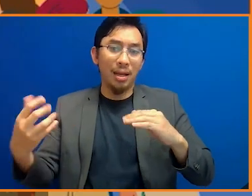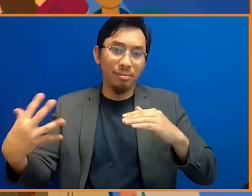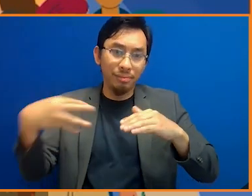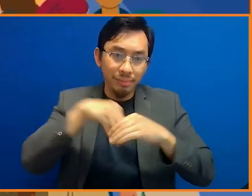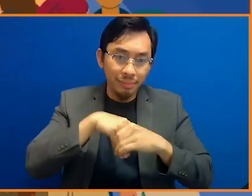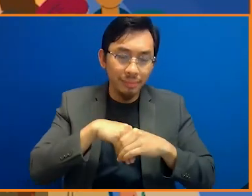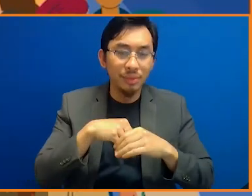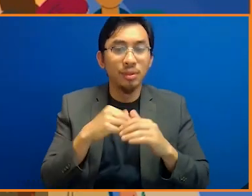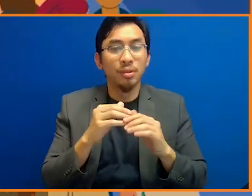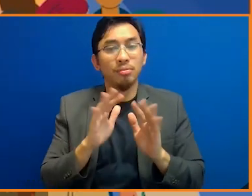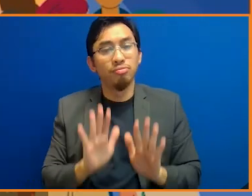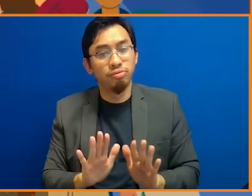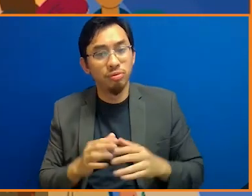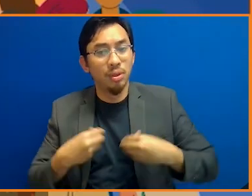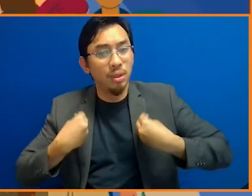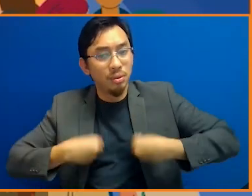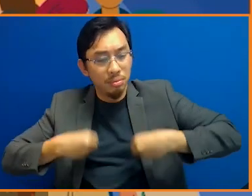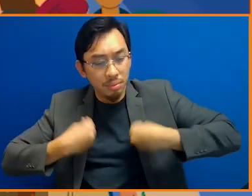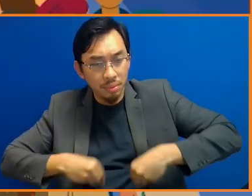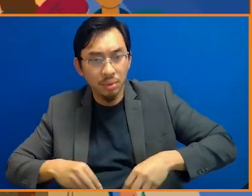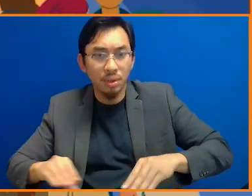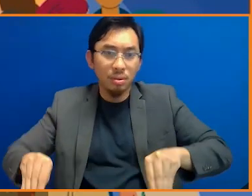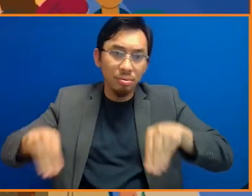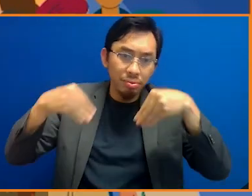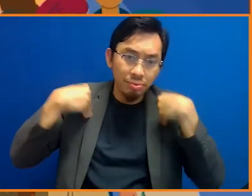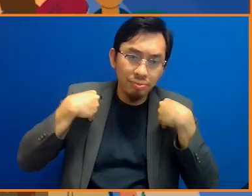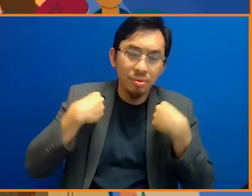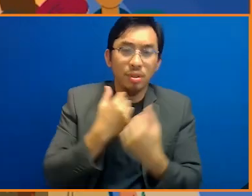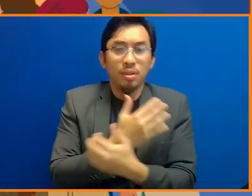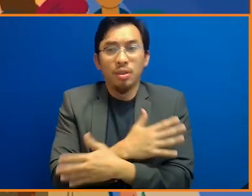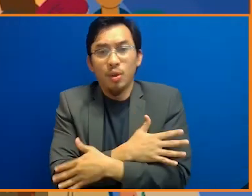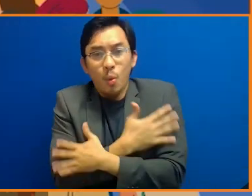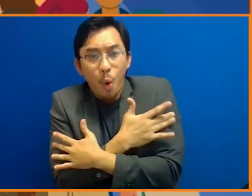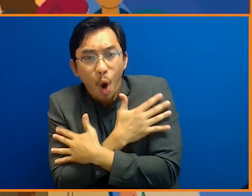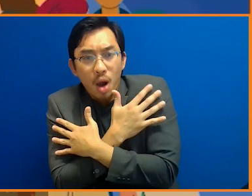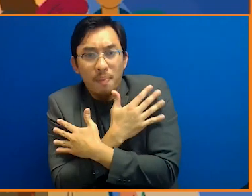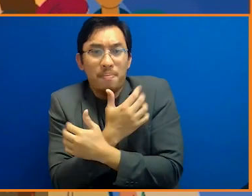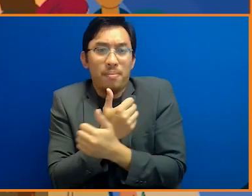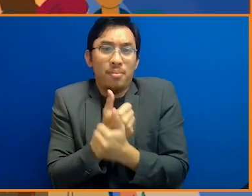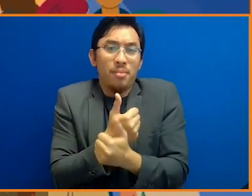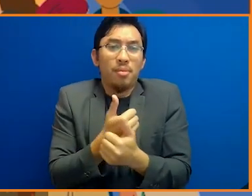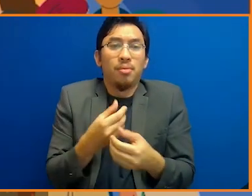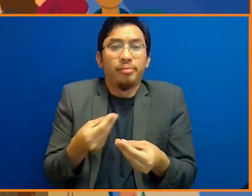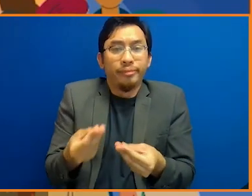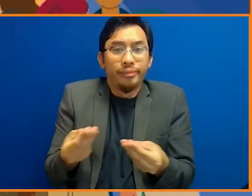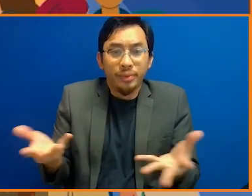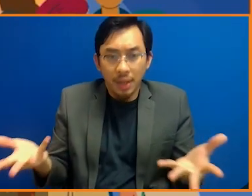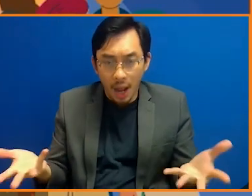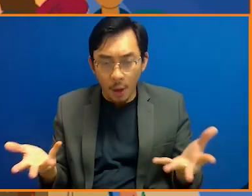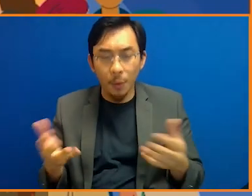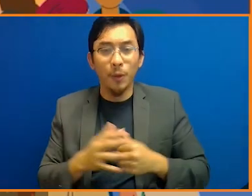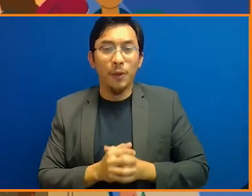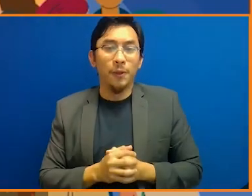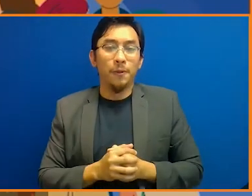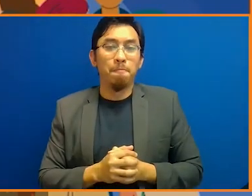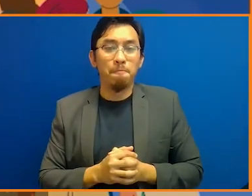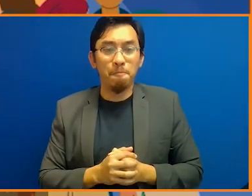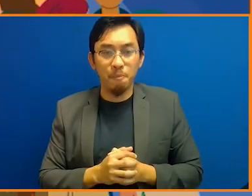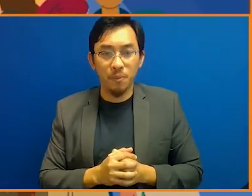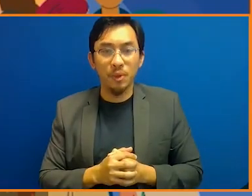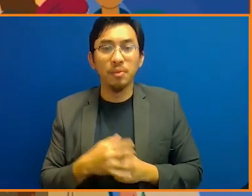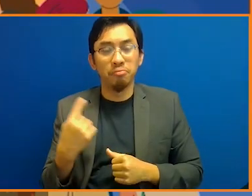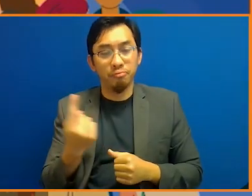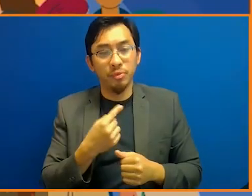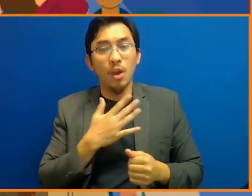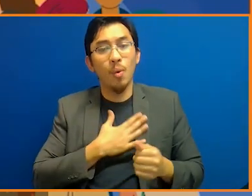have no chance to change the wet clothes to dry clothes, or to keep their body warm in a shelter. So this kind of thing, we would like to